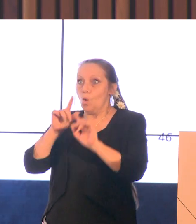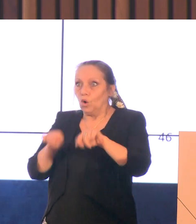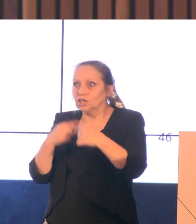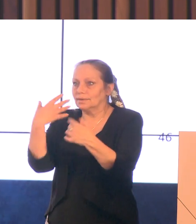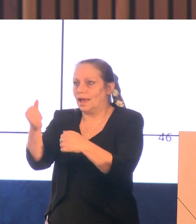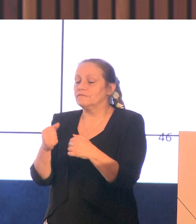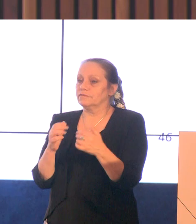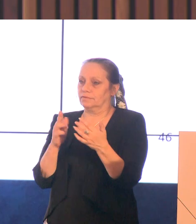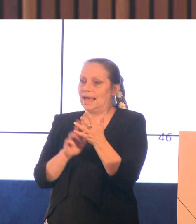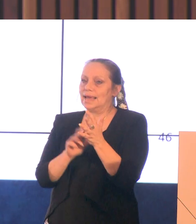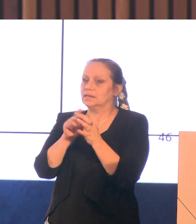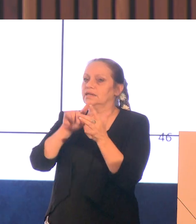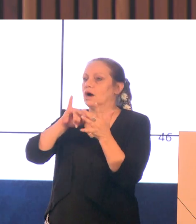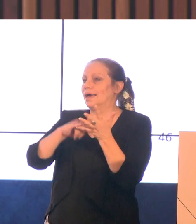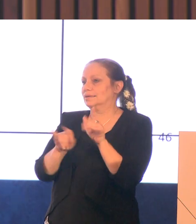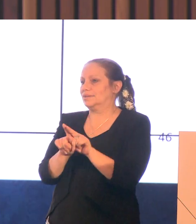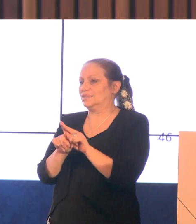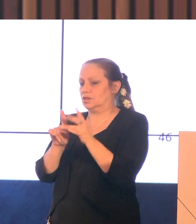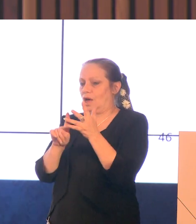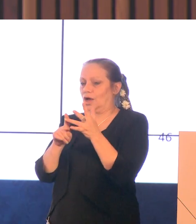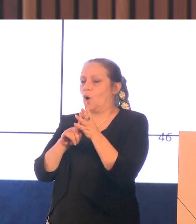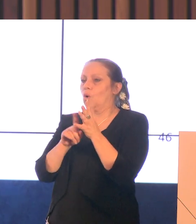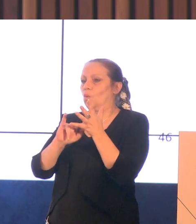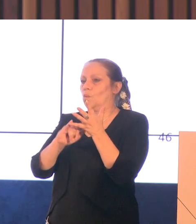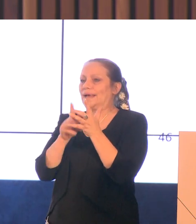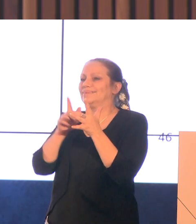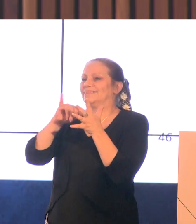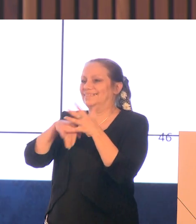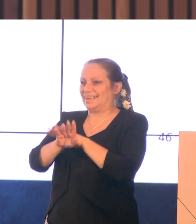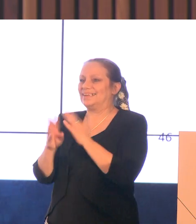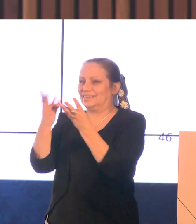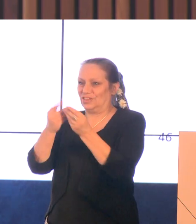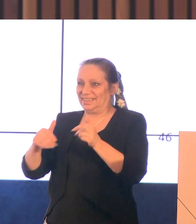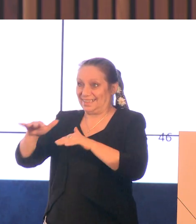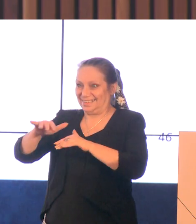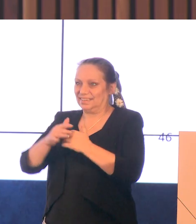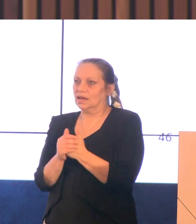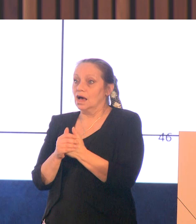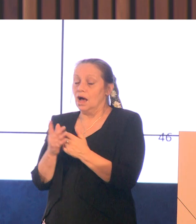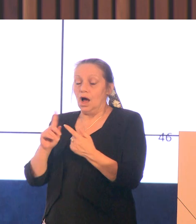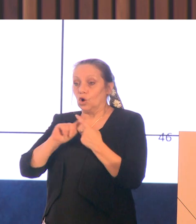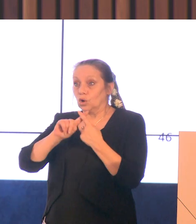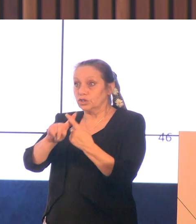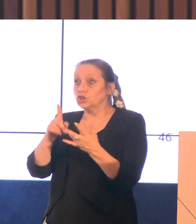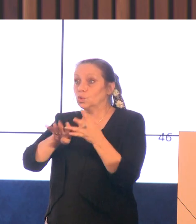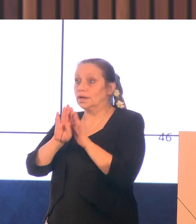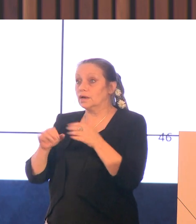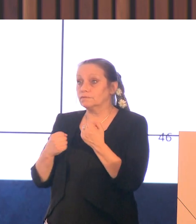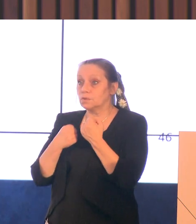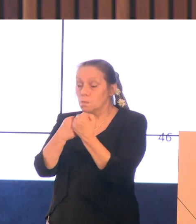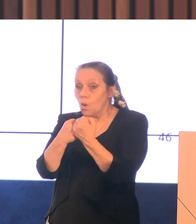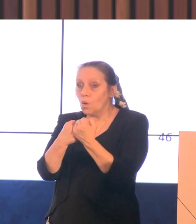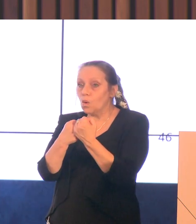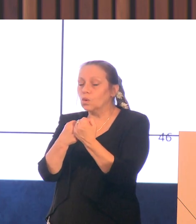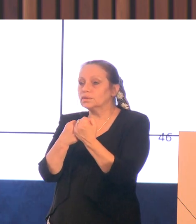the NDIS is an oasis in the desert, and currently continuity of support arrangements are masking